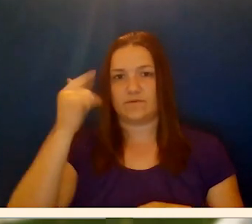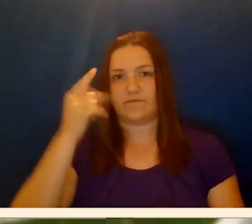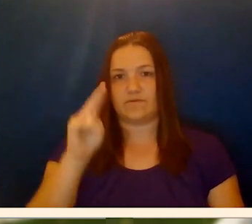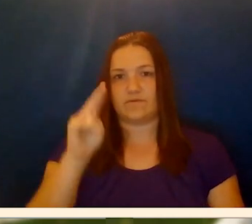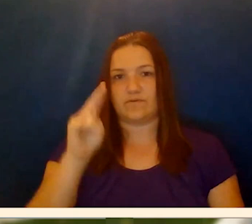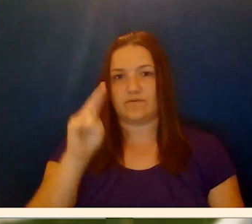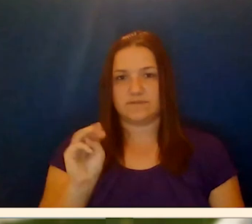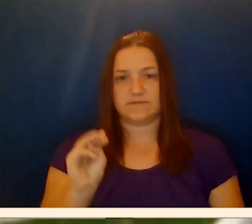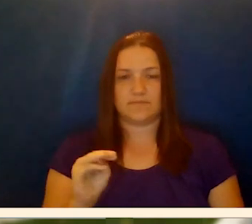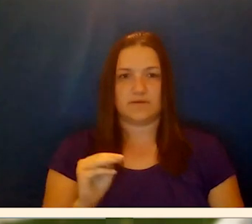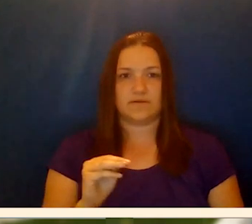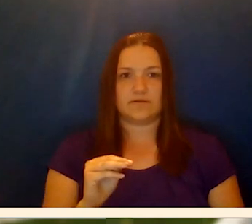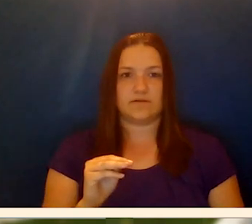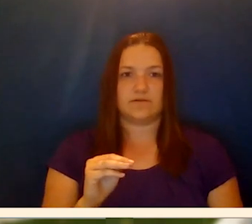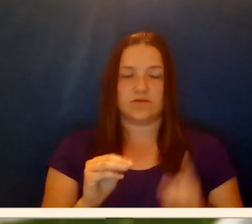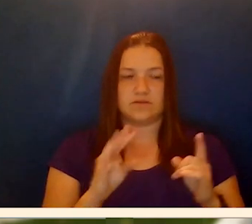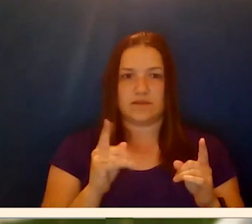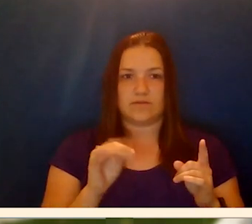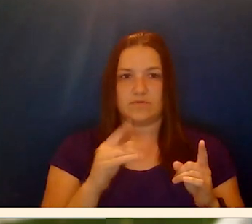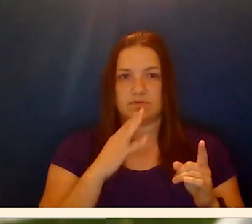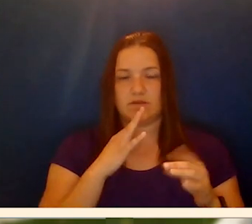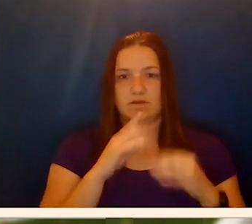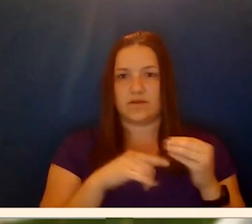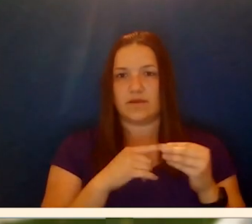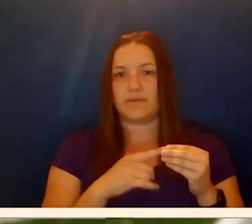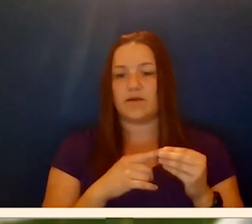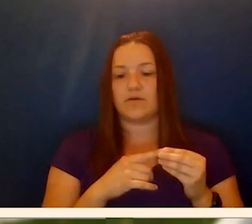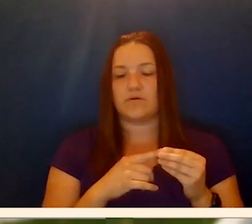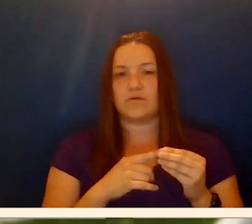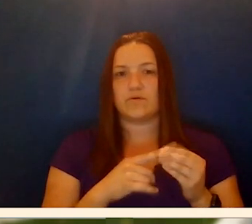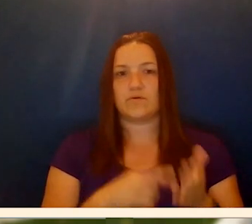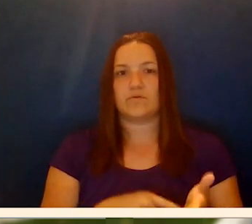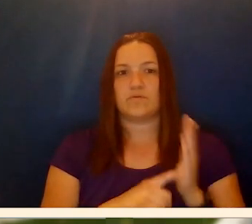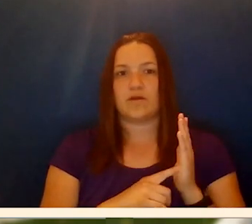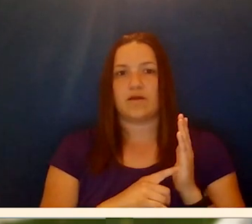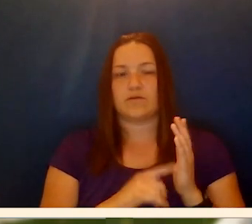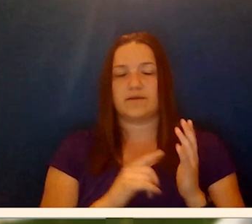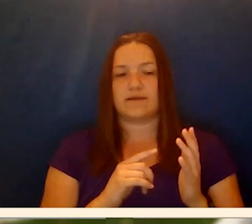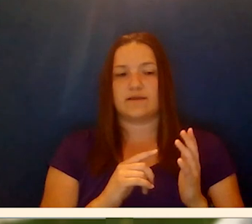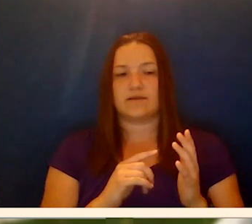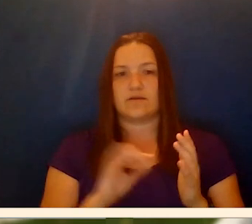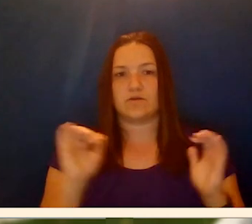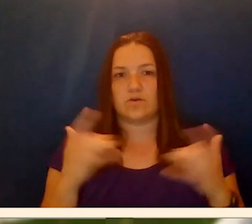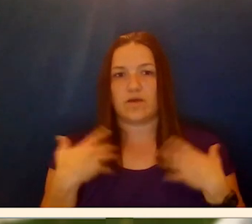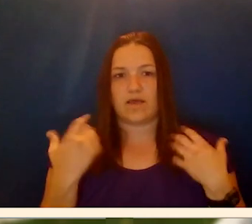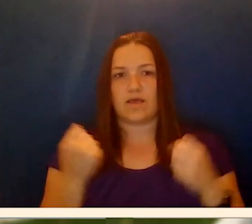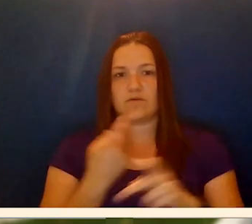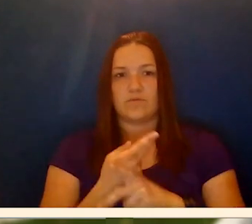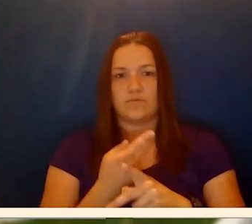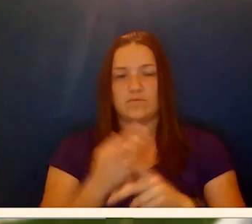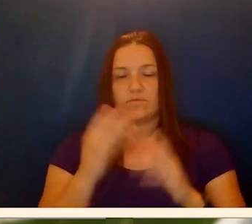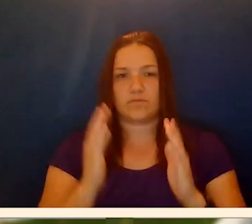about was requiring all healthcare workers to provide proof of vaccination to